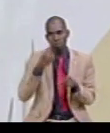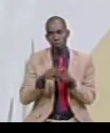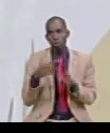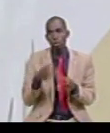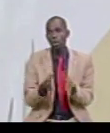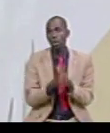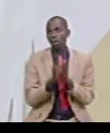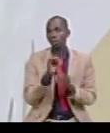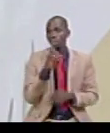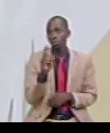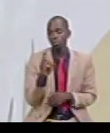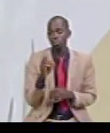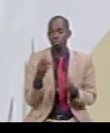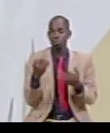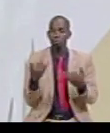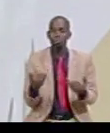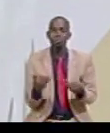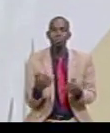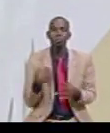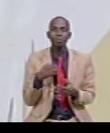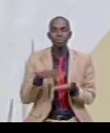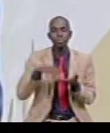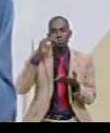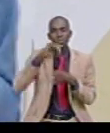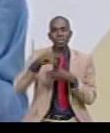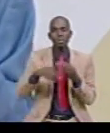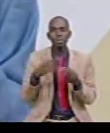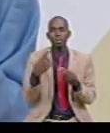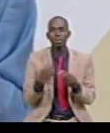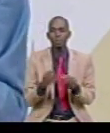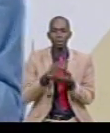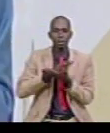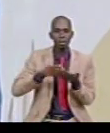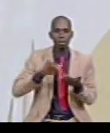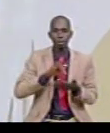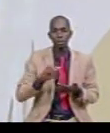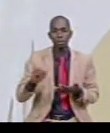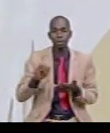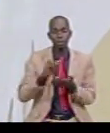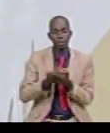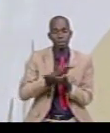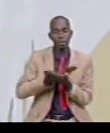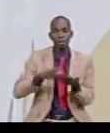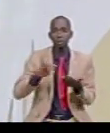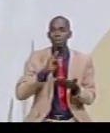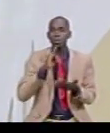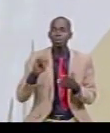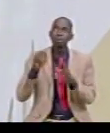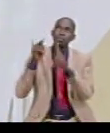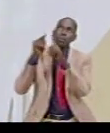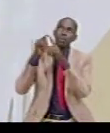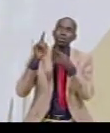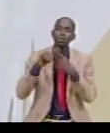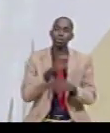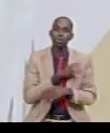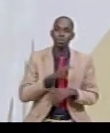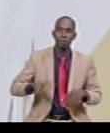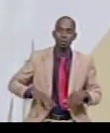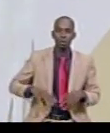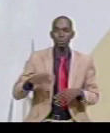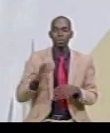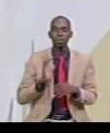the atonement, and the atonement points to Christ, points to the Savior, what